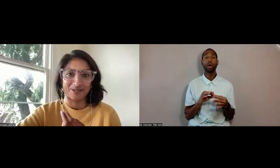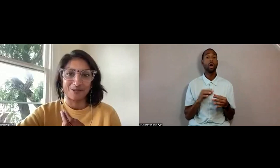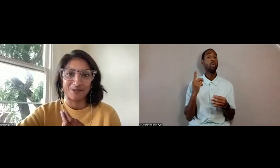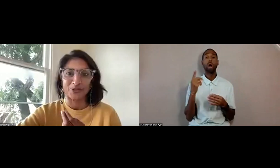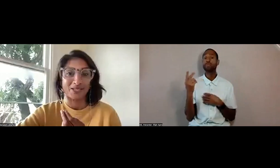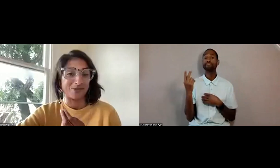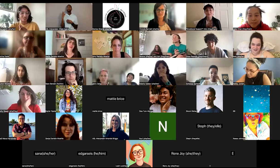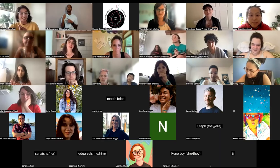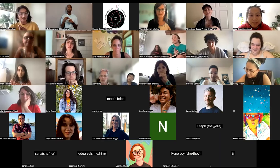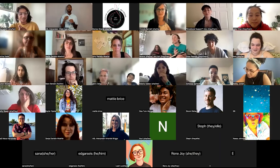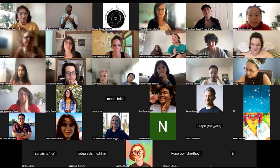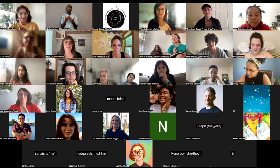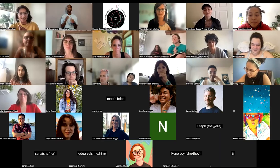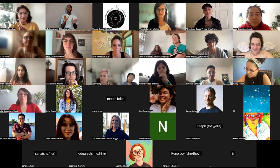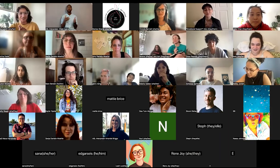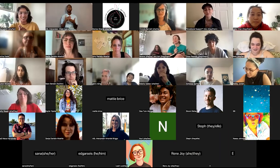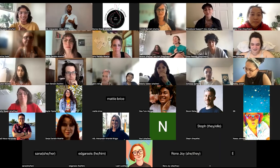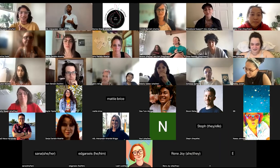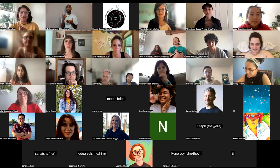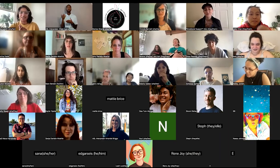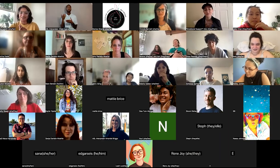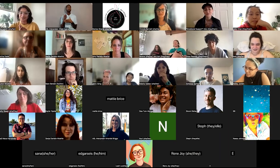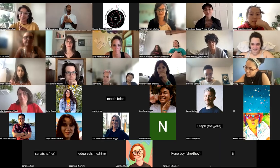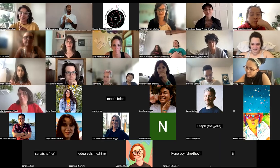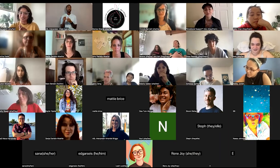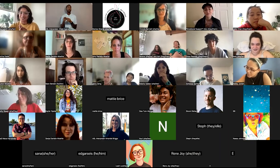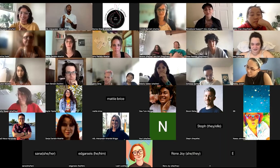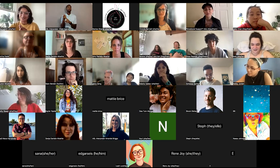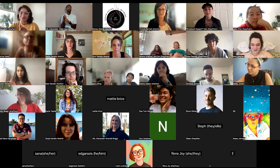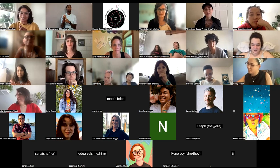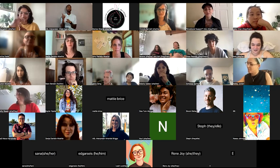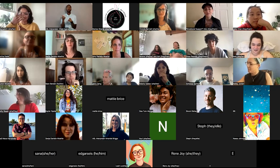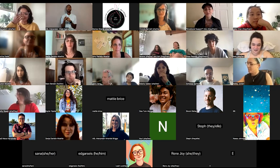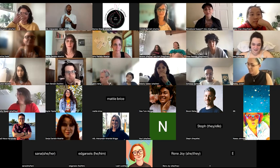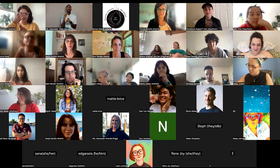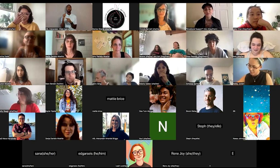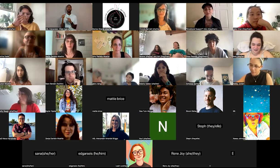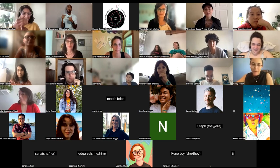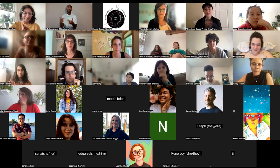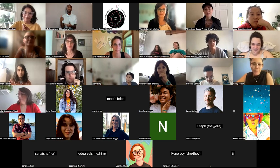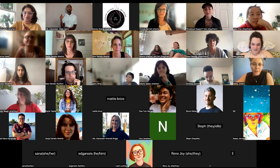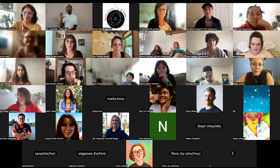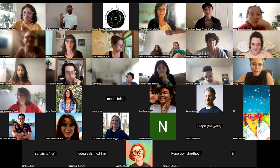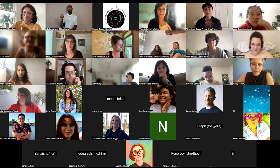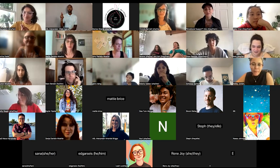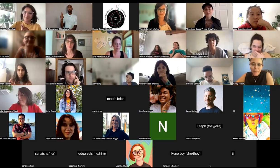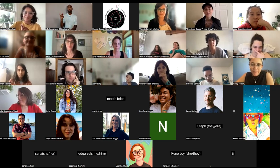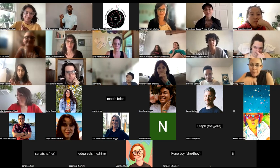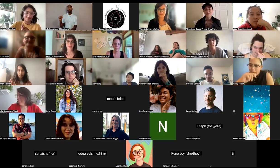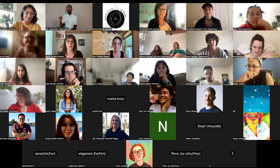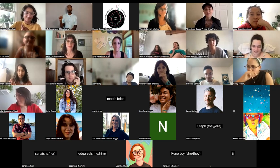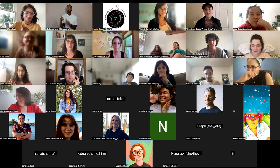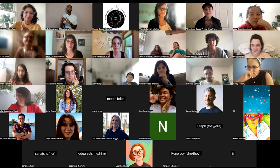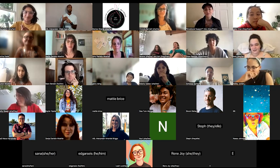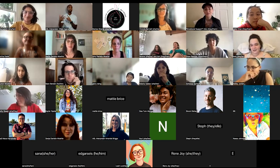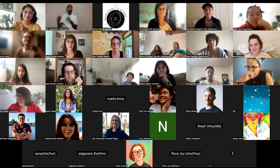breakout room or that you want to share about yourself. And also we'll toss it over to Karina from here.